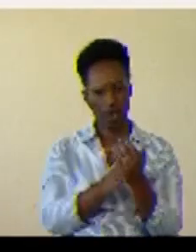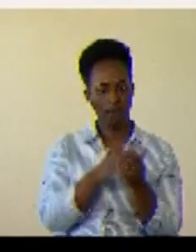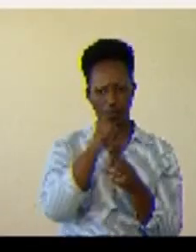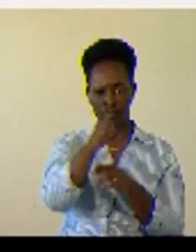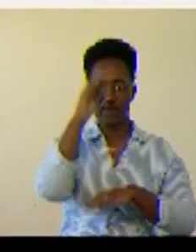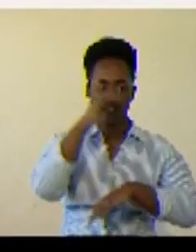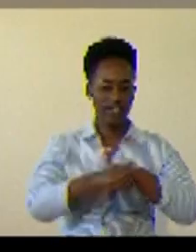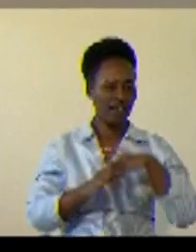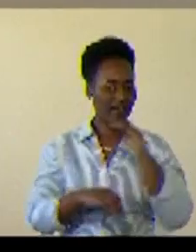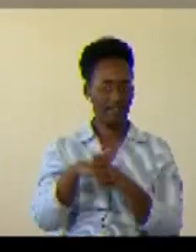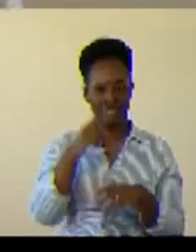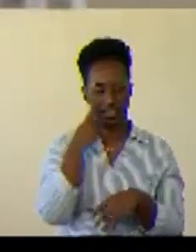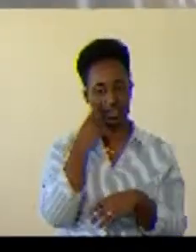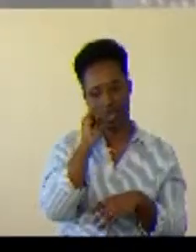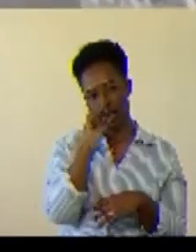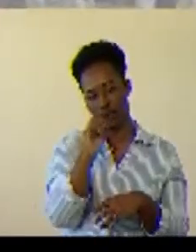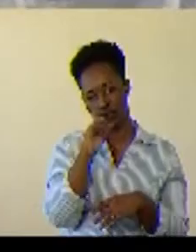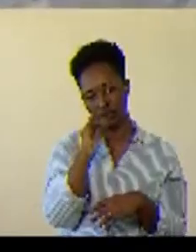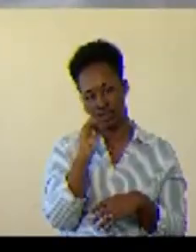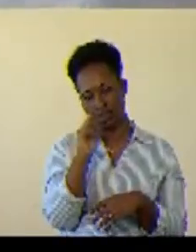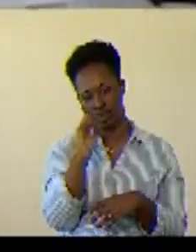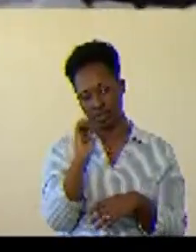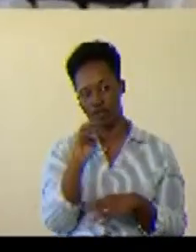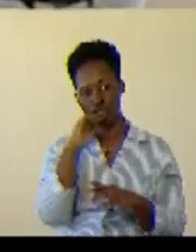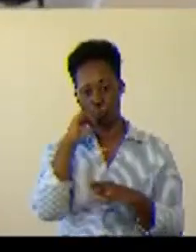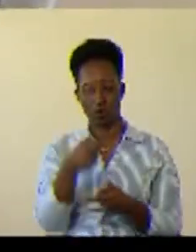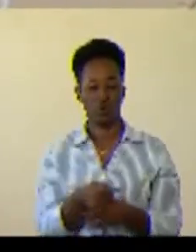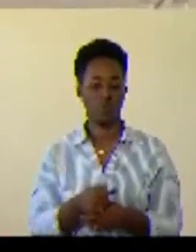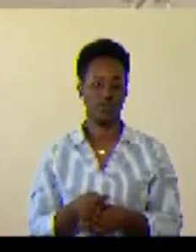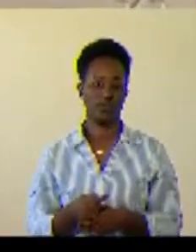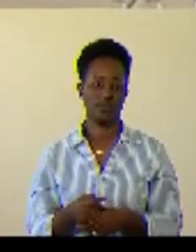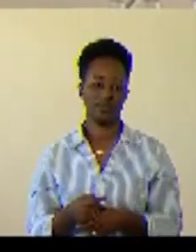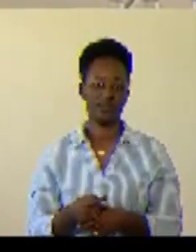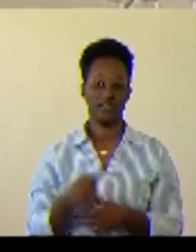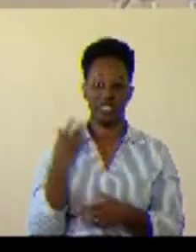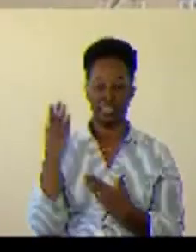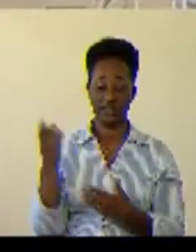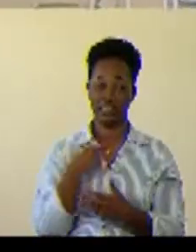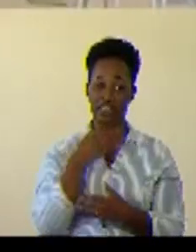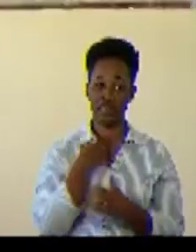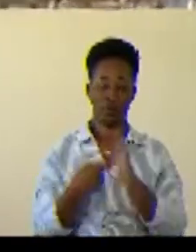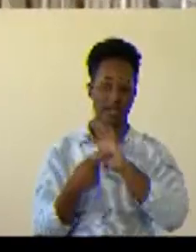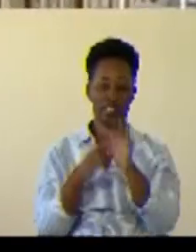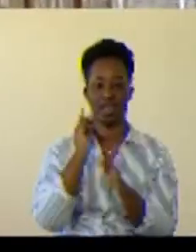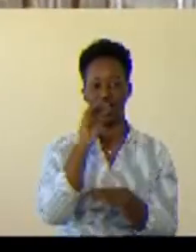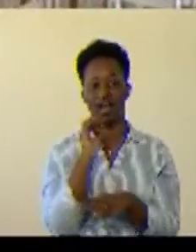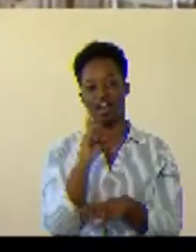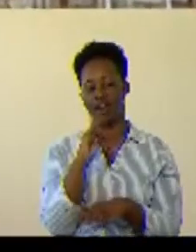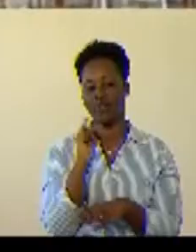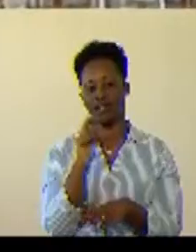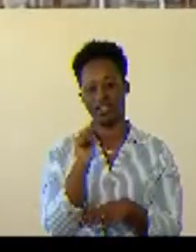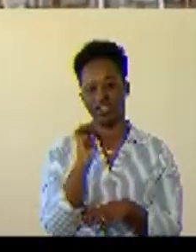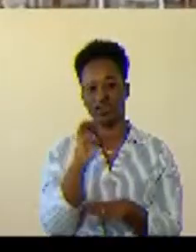an iodine solution. I have an iodine solution. I'm going to show you the iodine solution. The